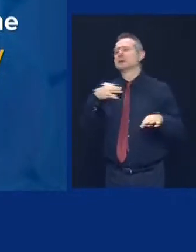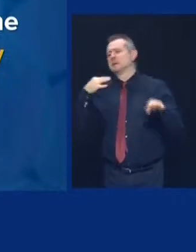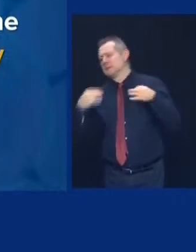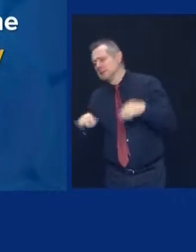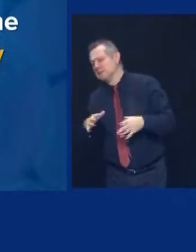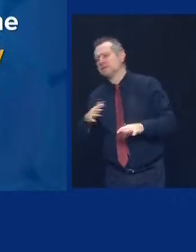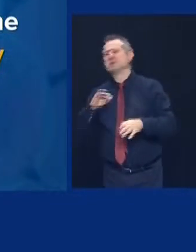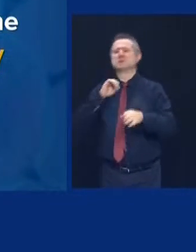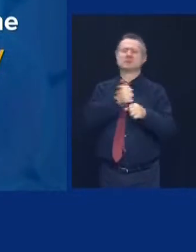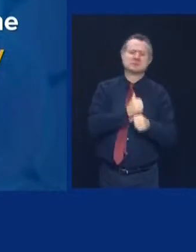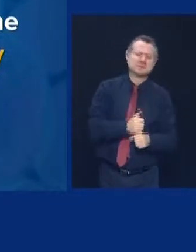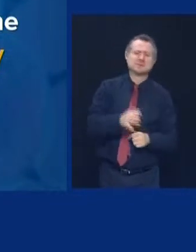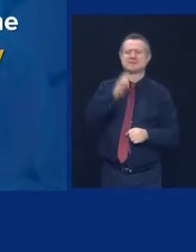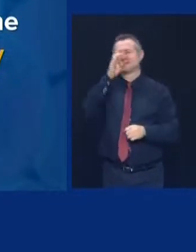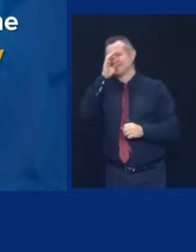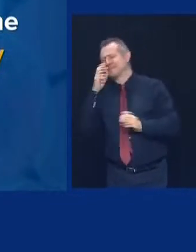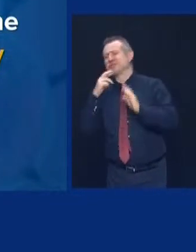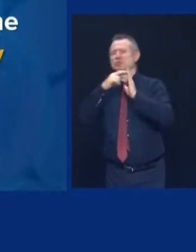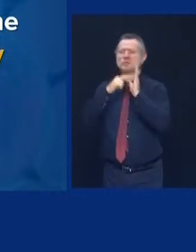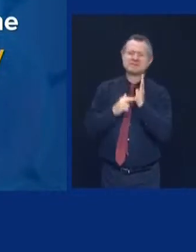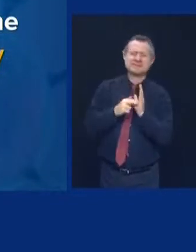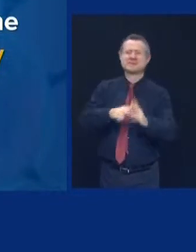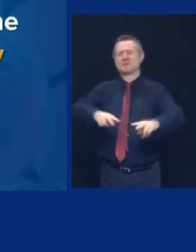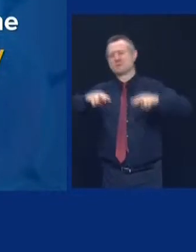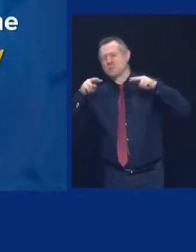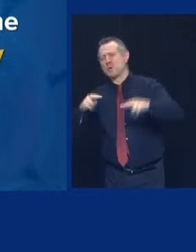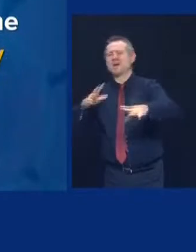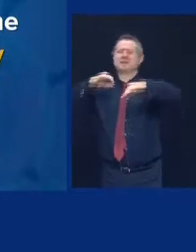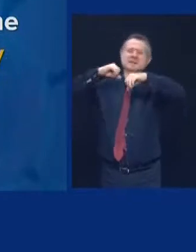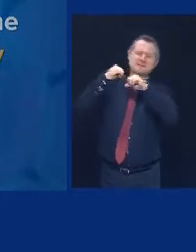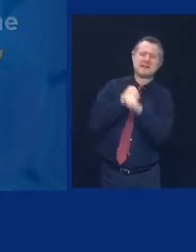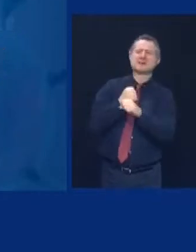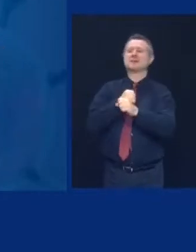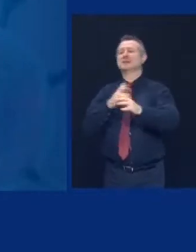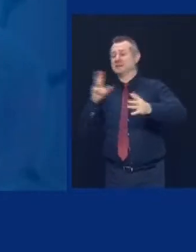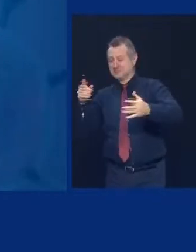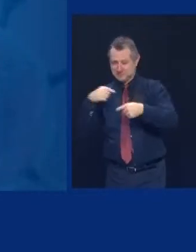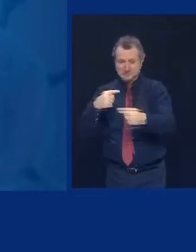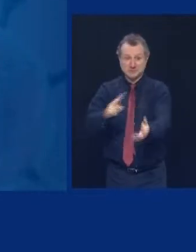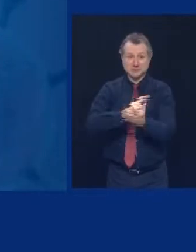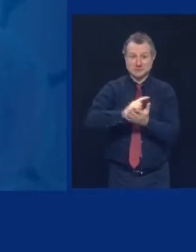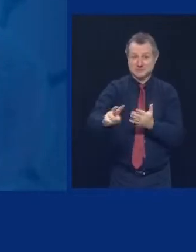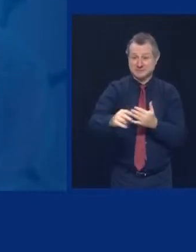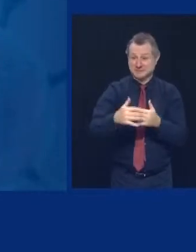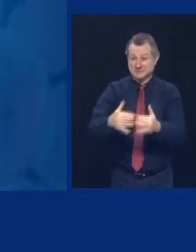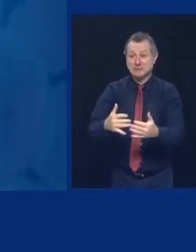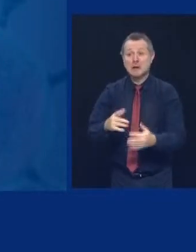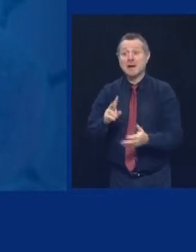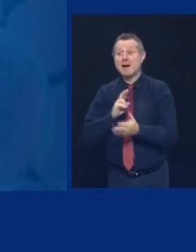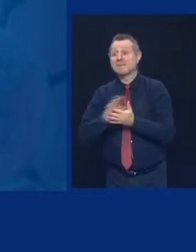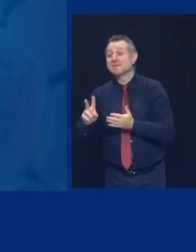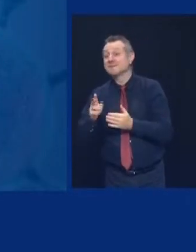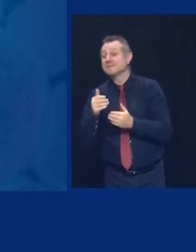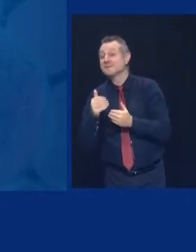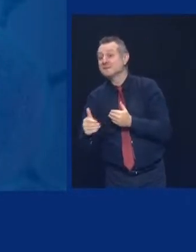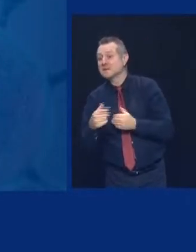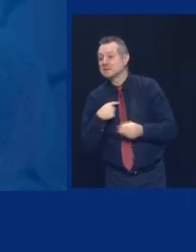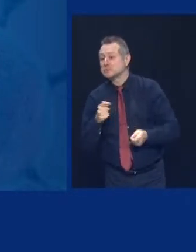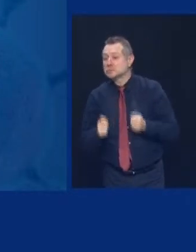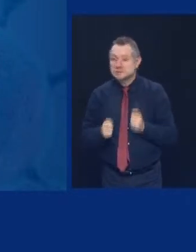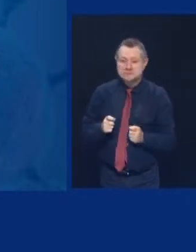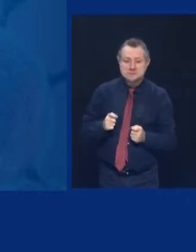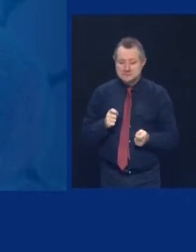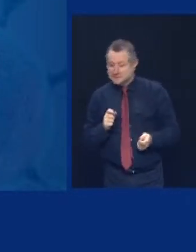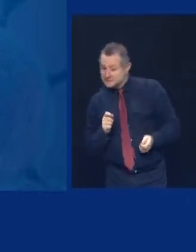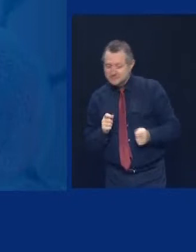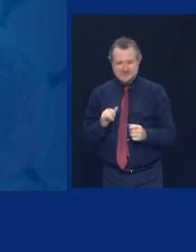then watch the data for 14 days. We come back after 14 days, and we make whatever adjustments. The adjustments we're going to